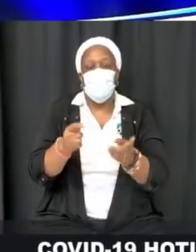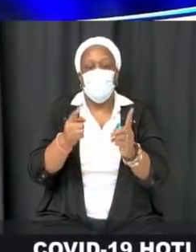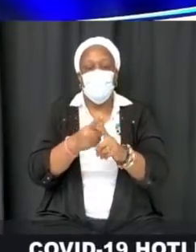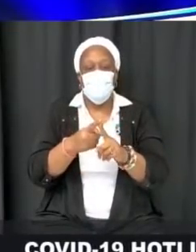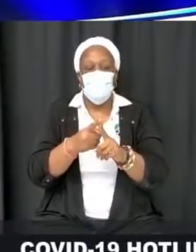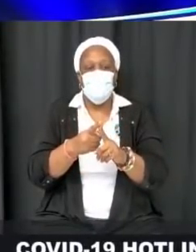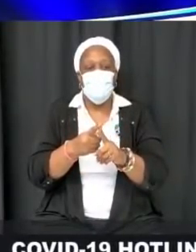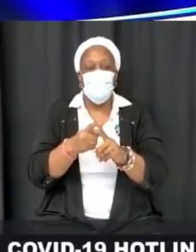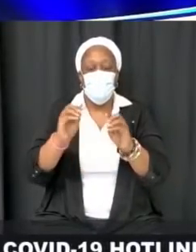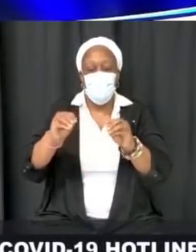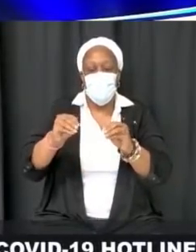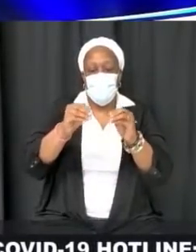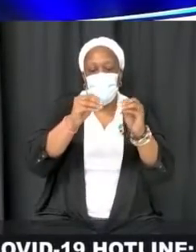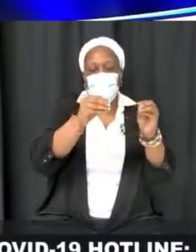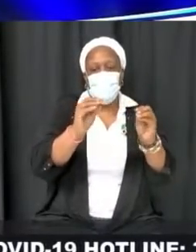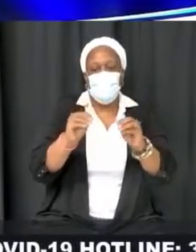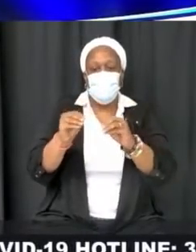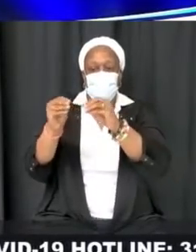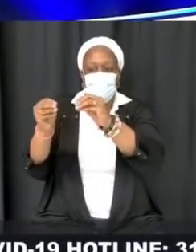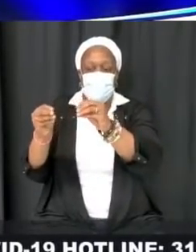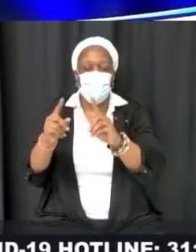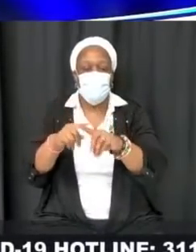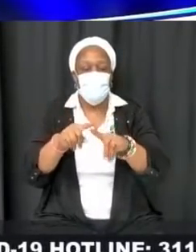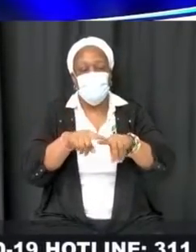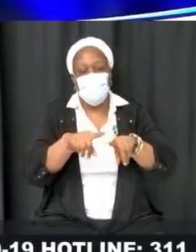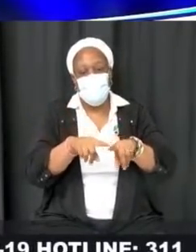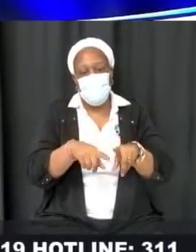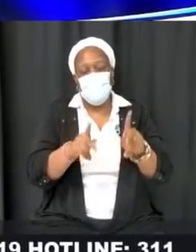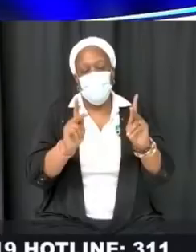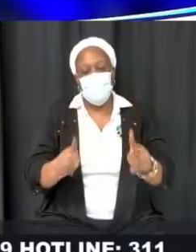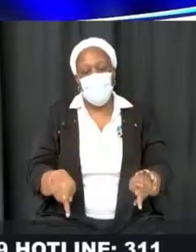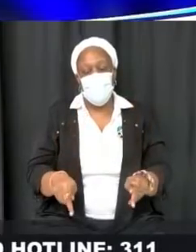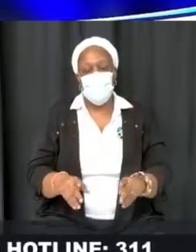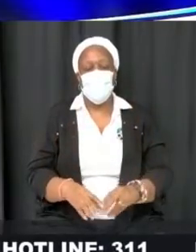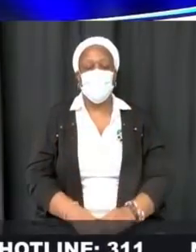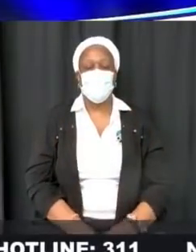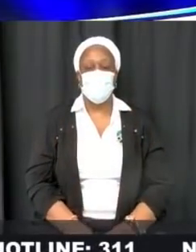in delivering the service of assistance to the public.